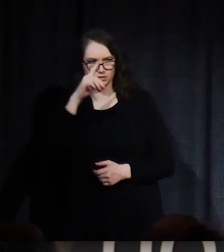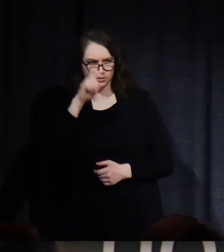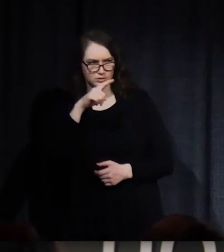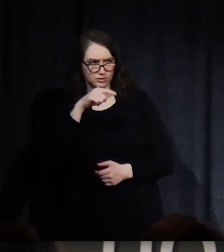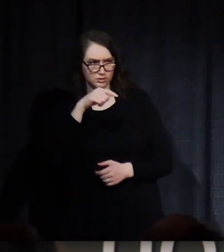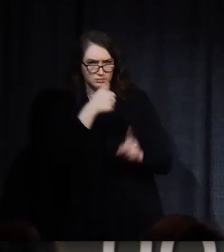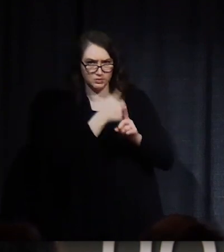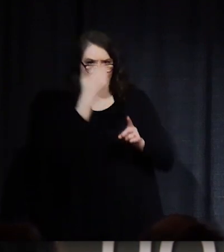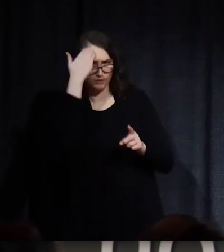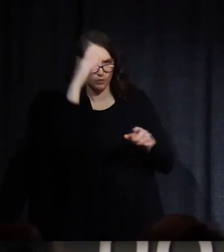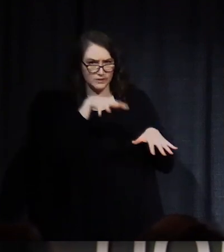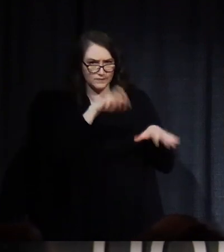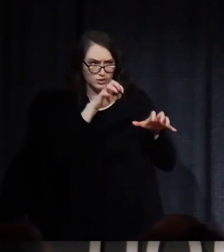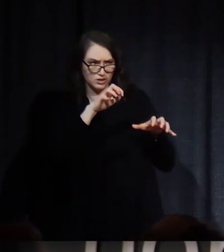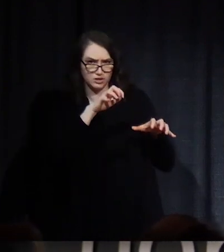frozen?"